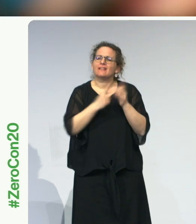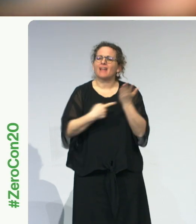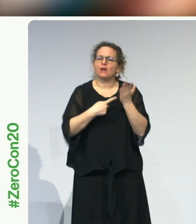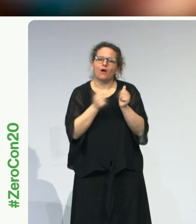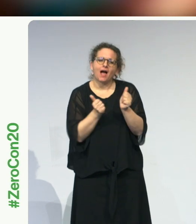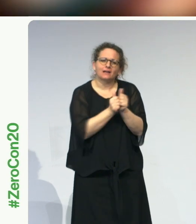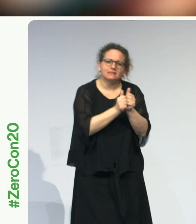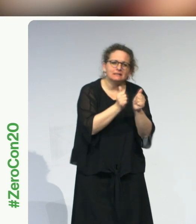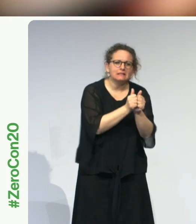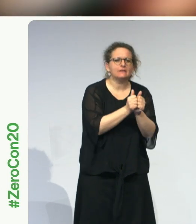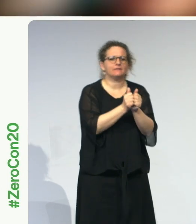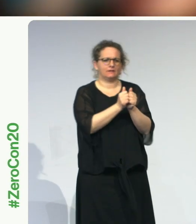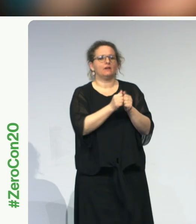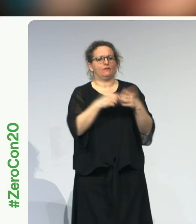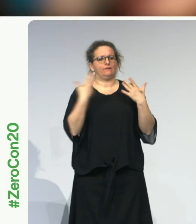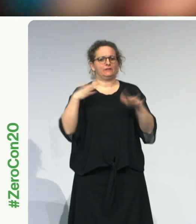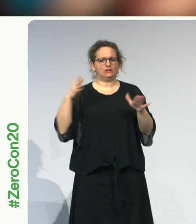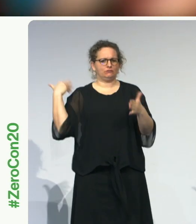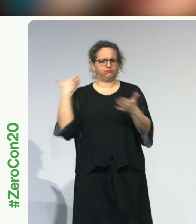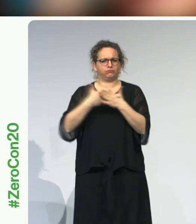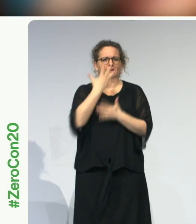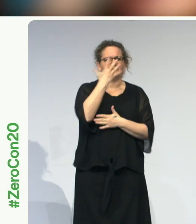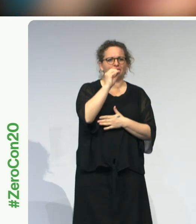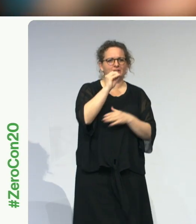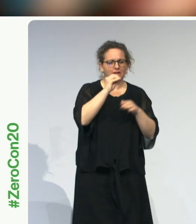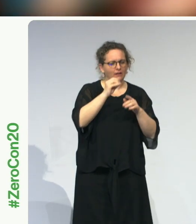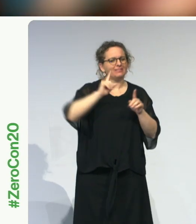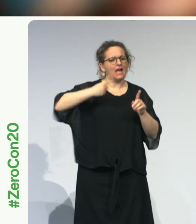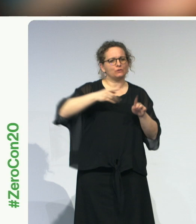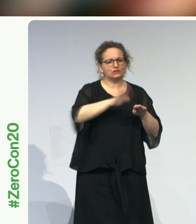orientation, spatial awareness, memory, and listening.